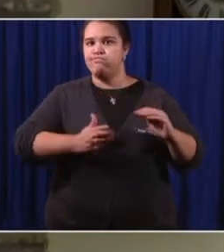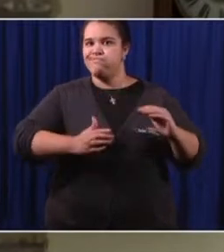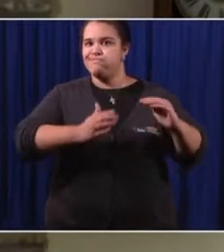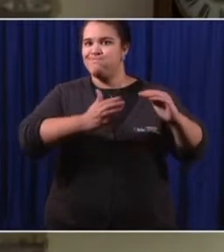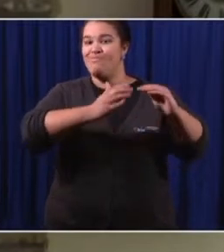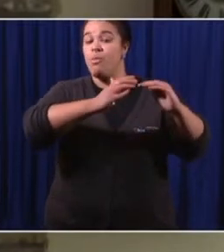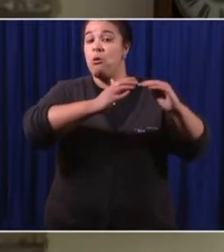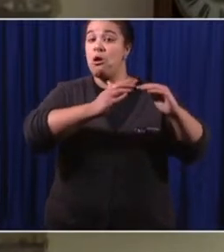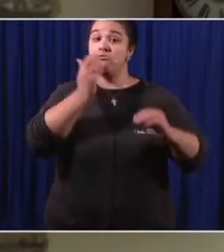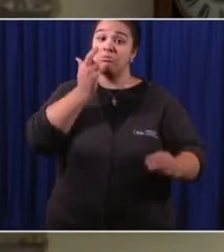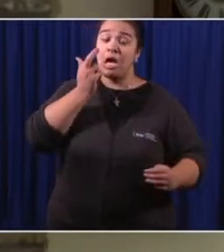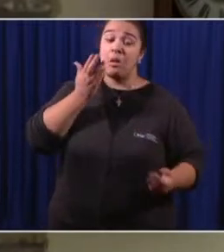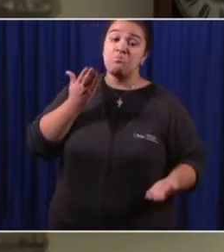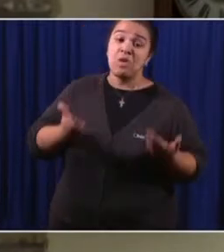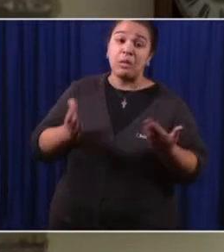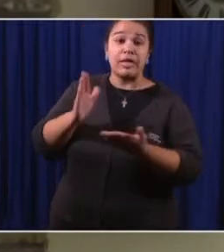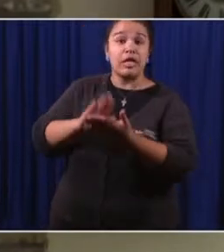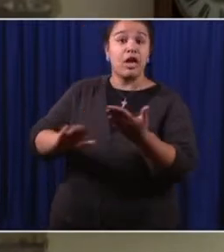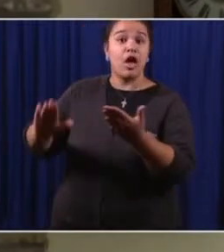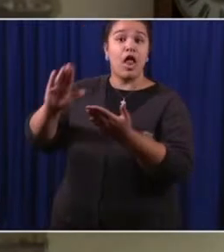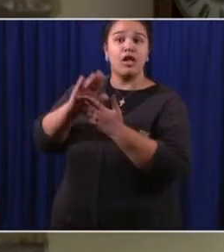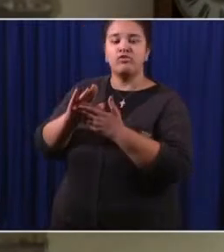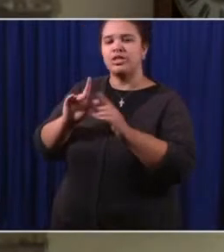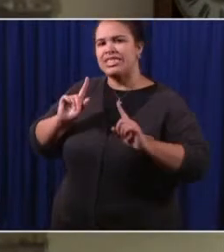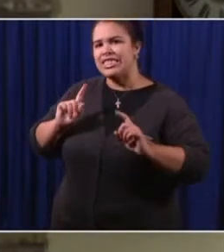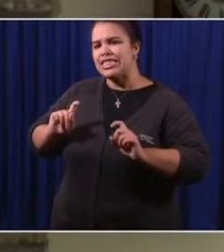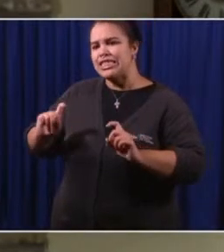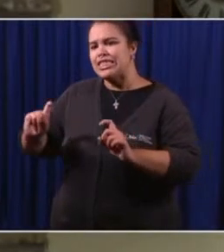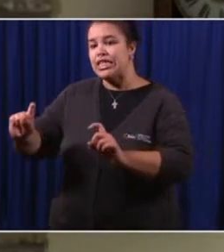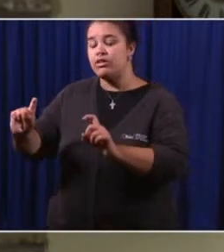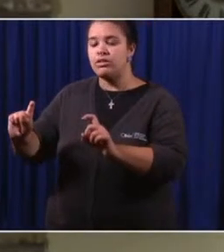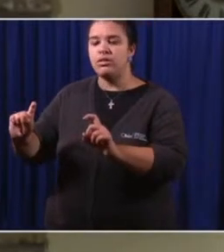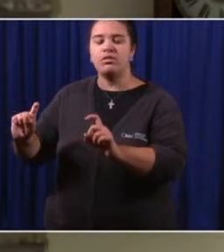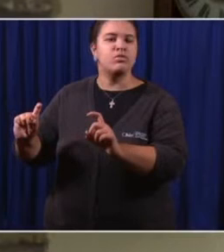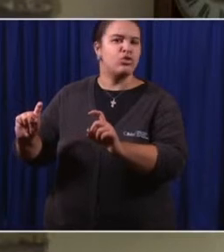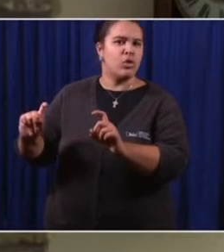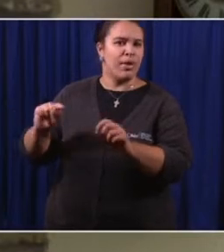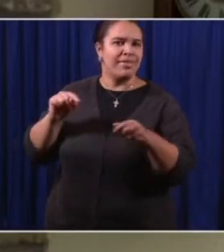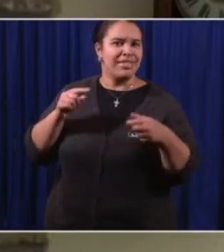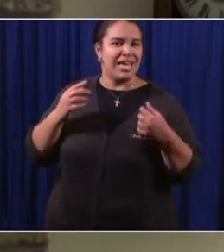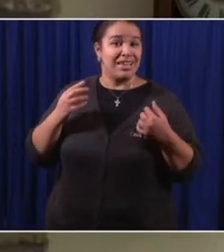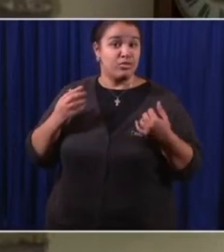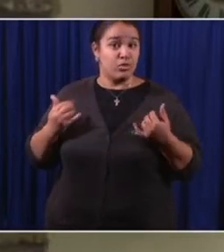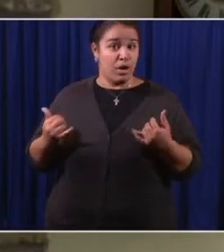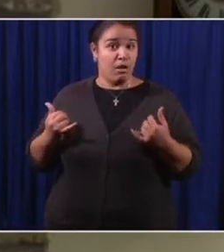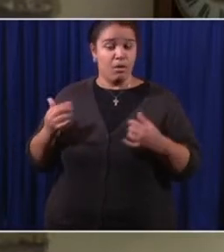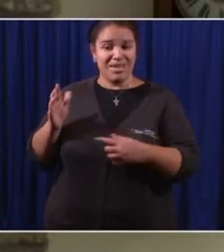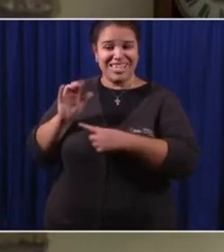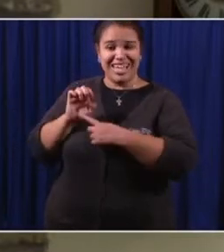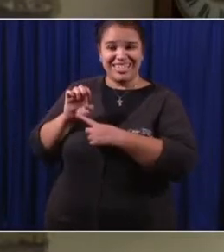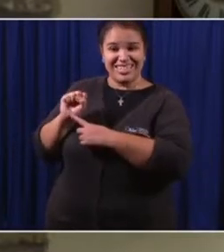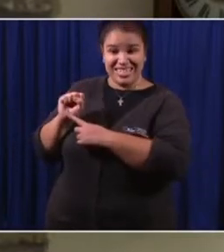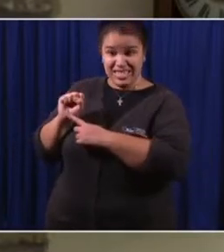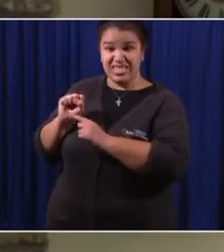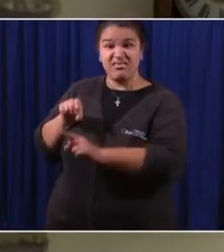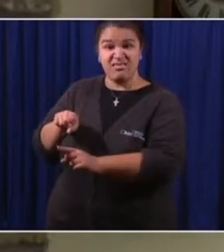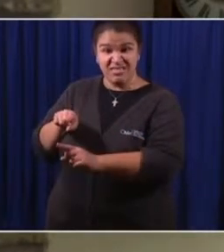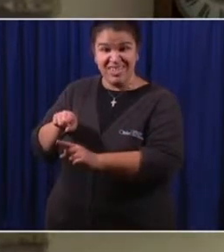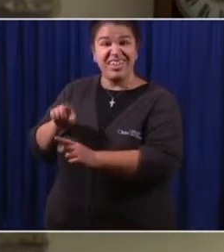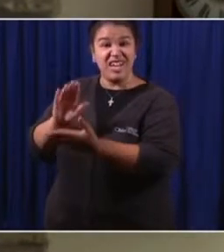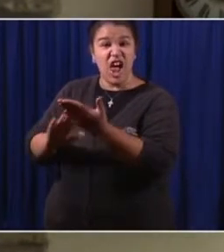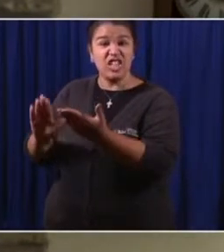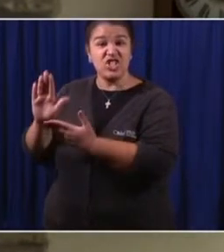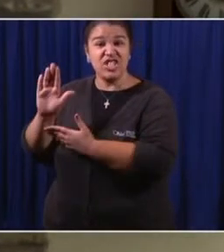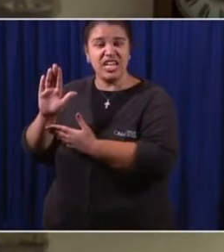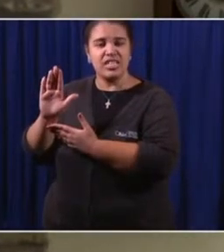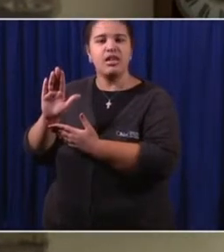college campuses. Are you looking at these cases through a different lens than our general case count like we have with nursing homes and prisons?